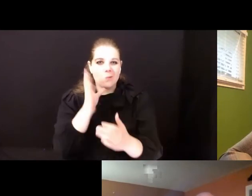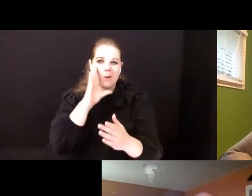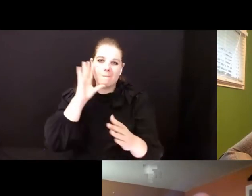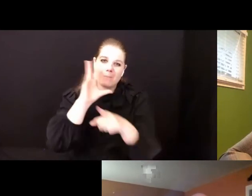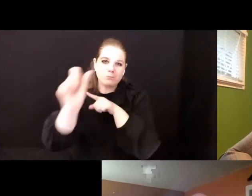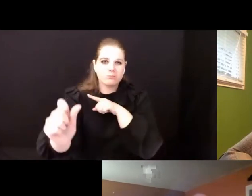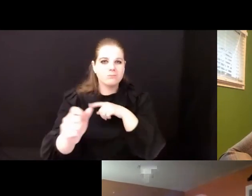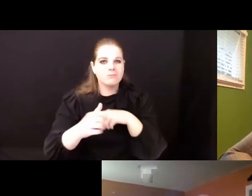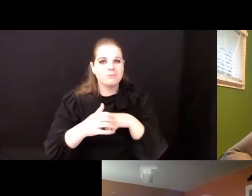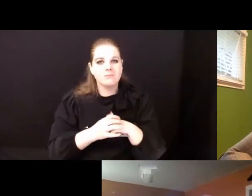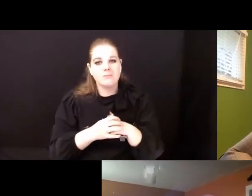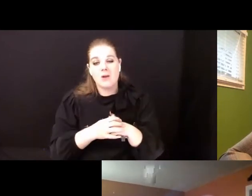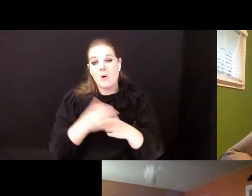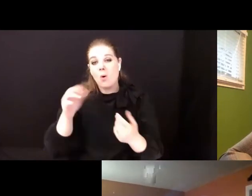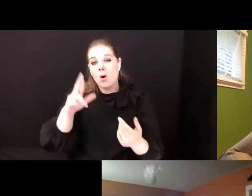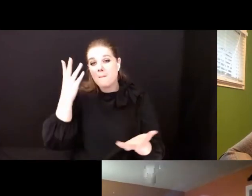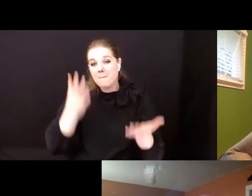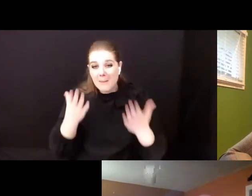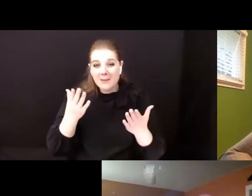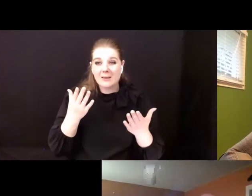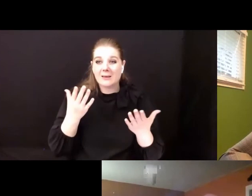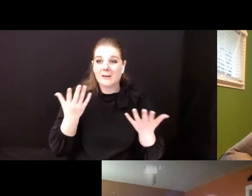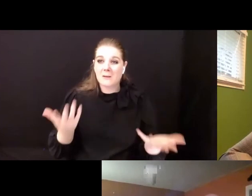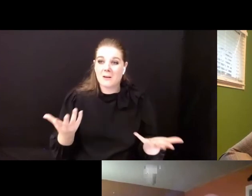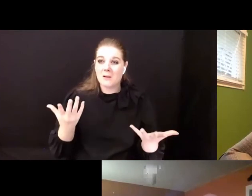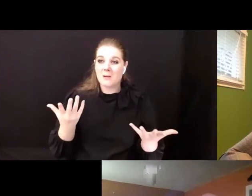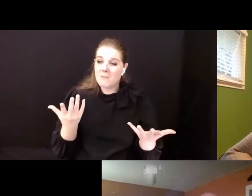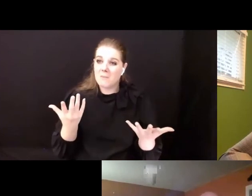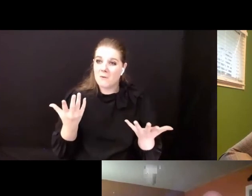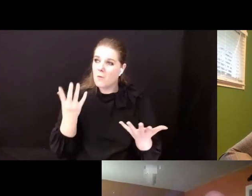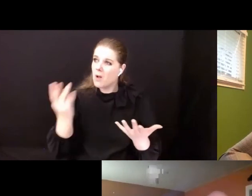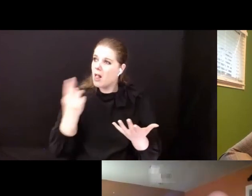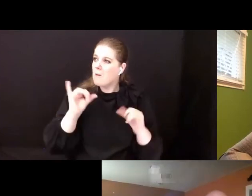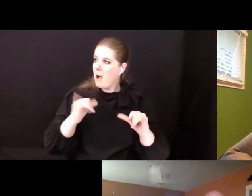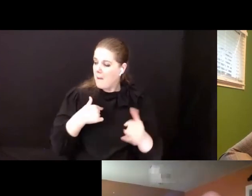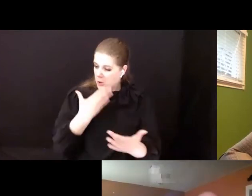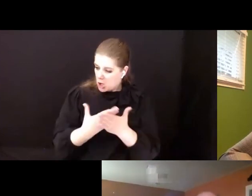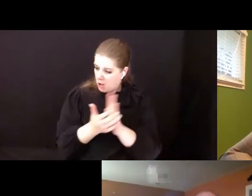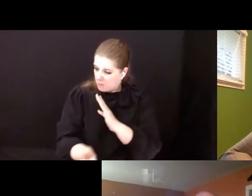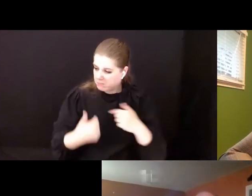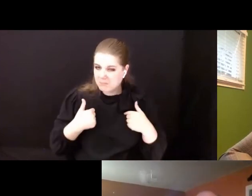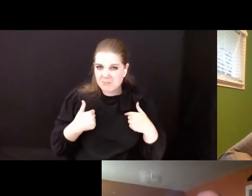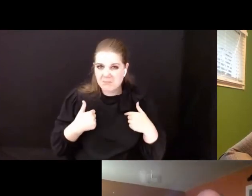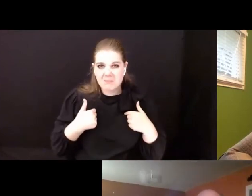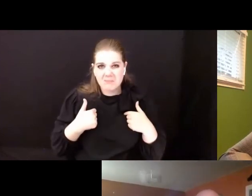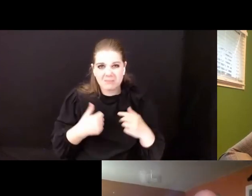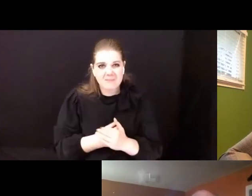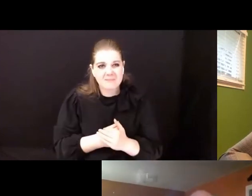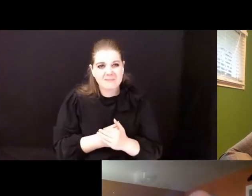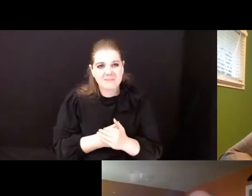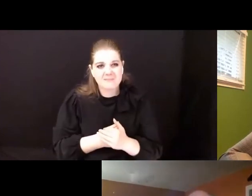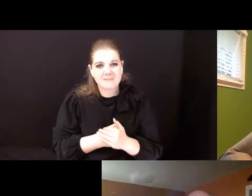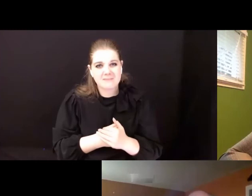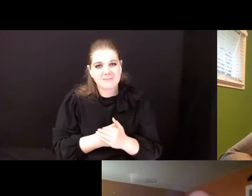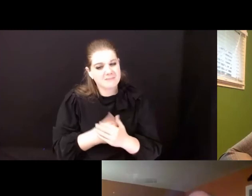but you tried it and you think, wow, I'm really good at this. And I really